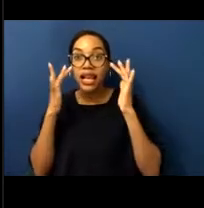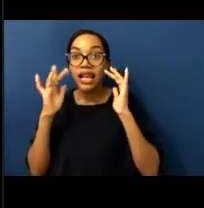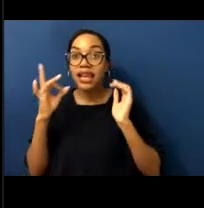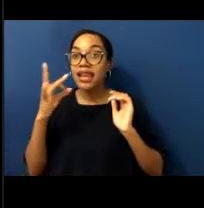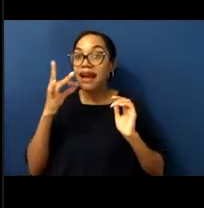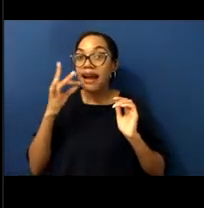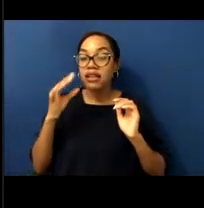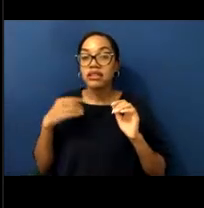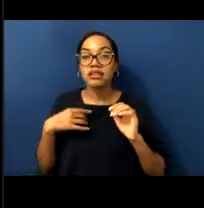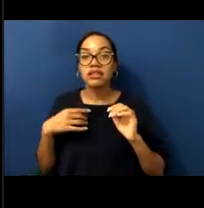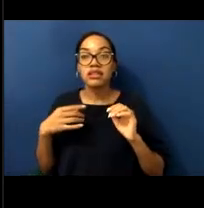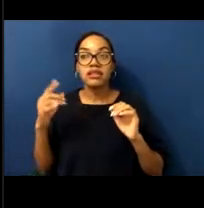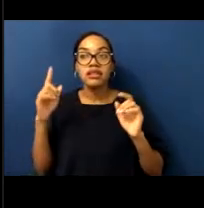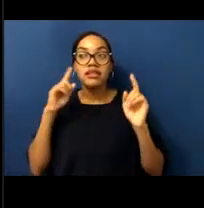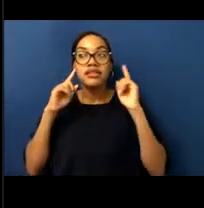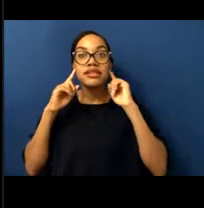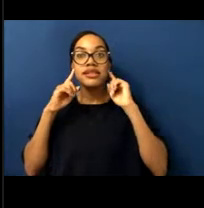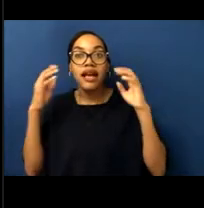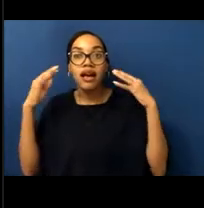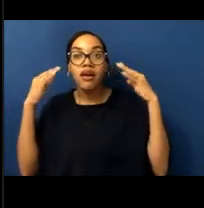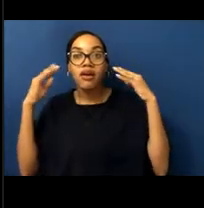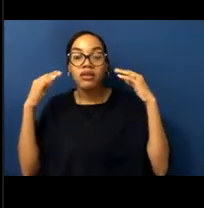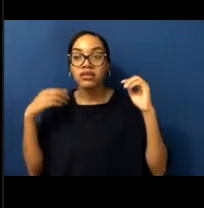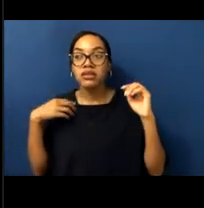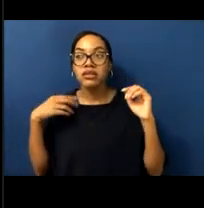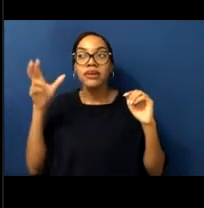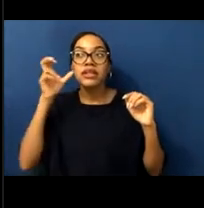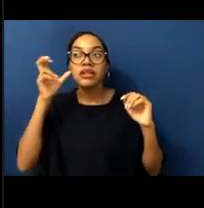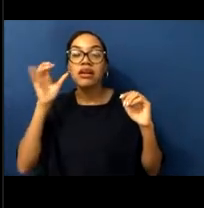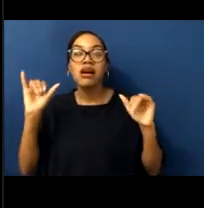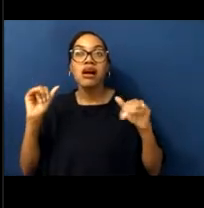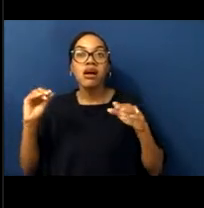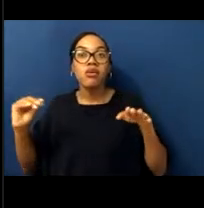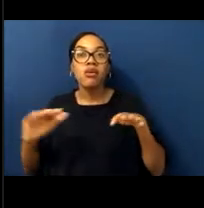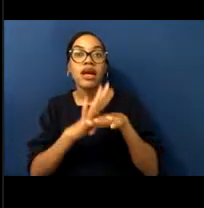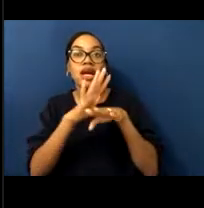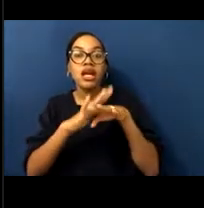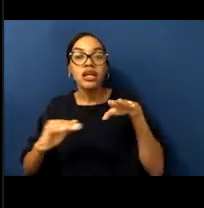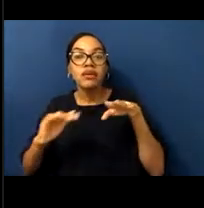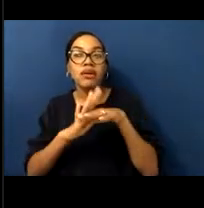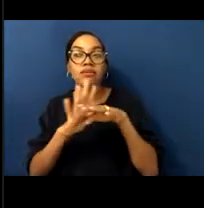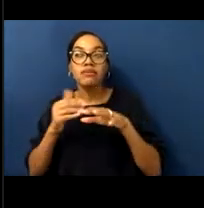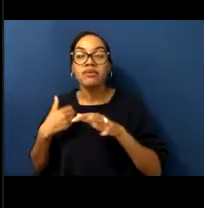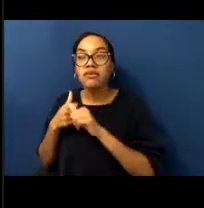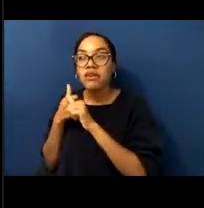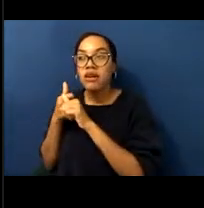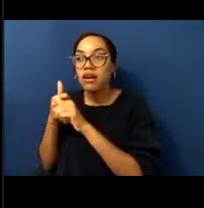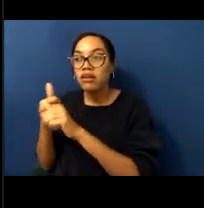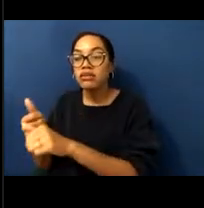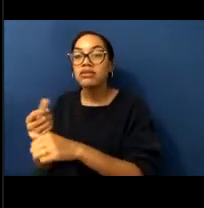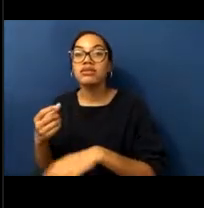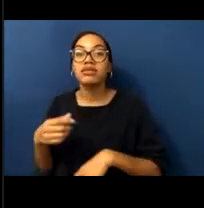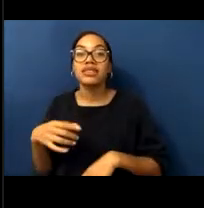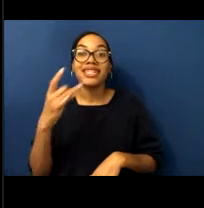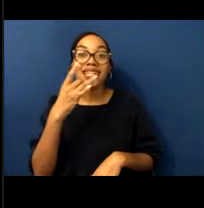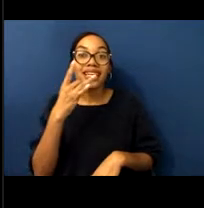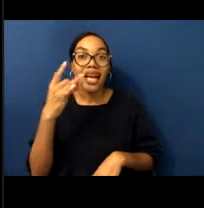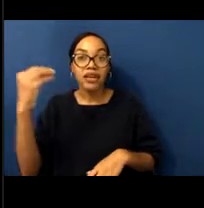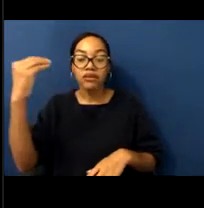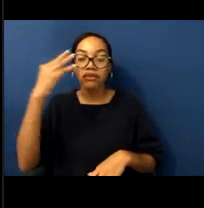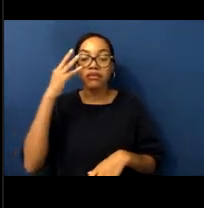the sounds of the ocean, but also they're very sensitive to light. So for some of you that might be familiar with, or for some of you that maybe live in the